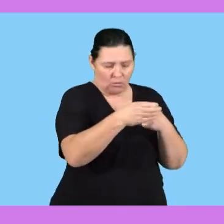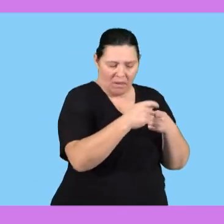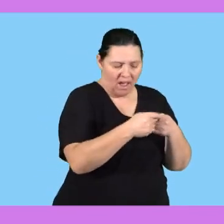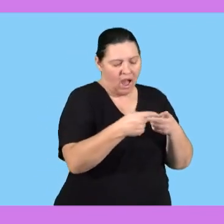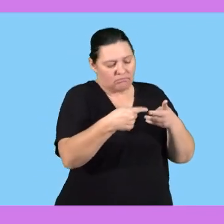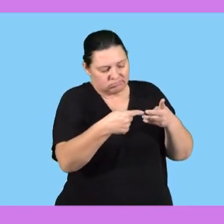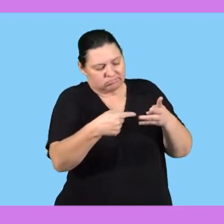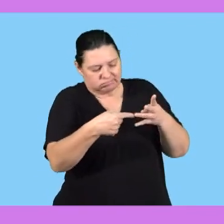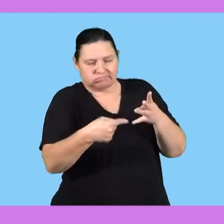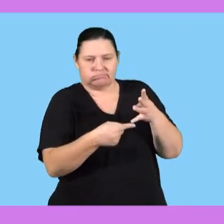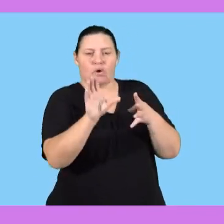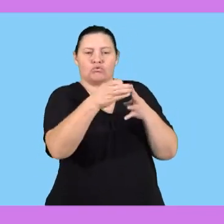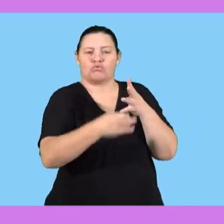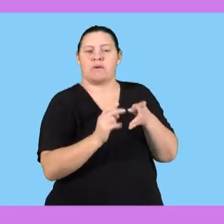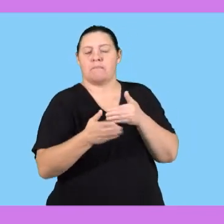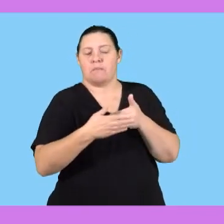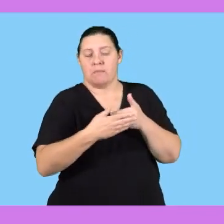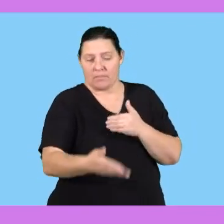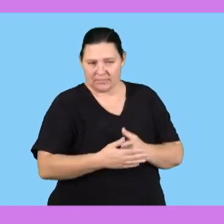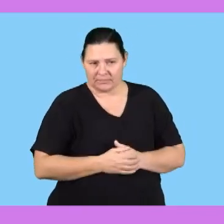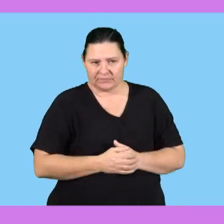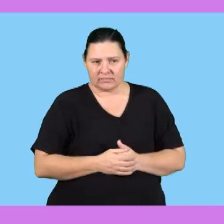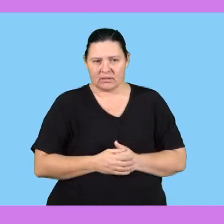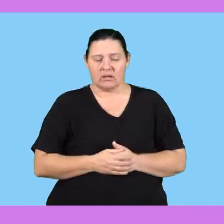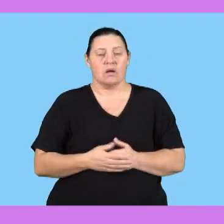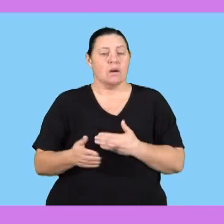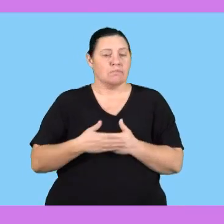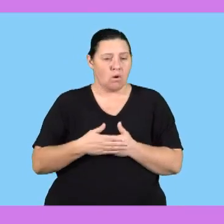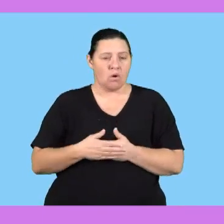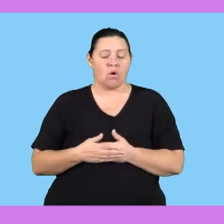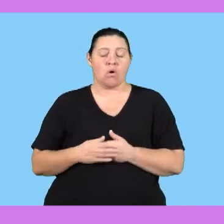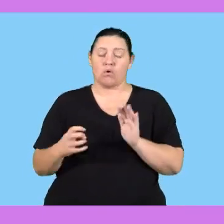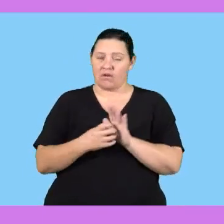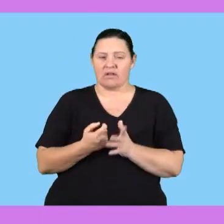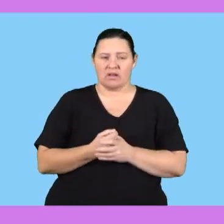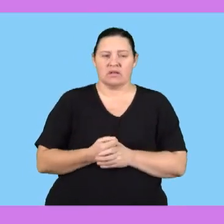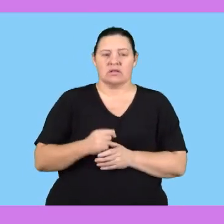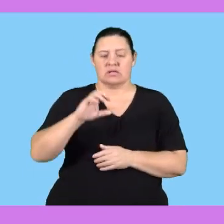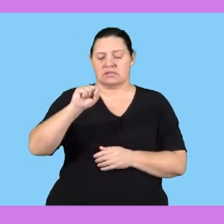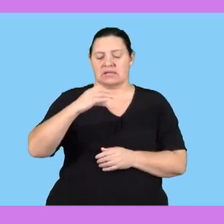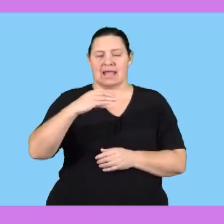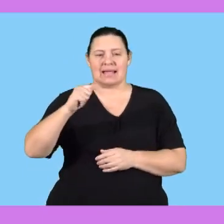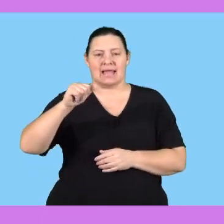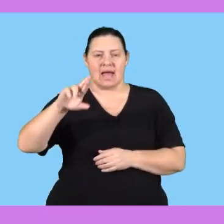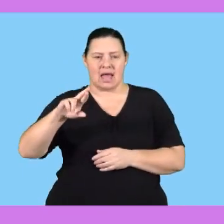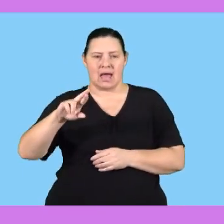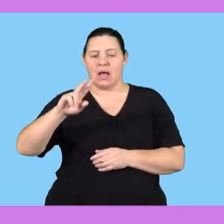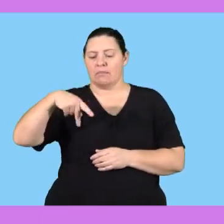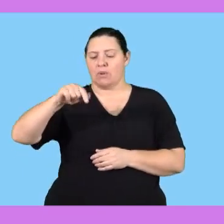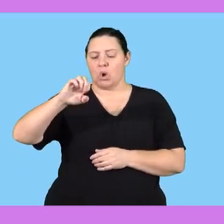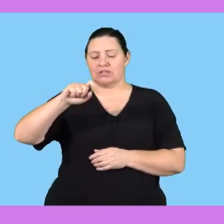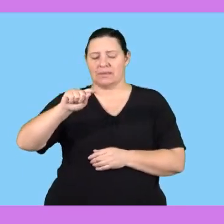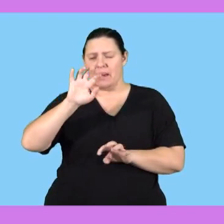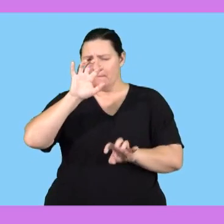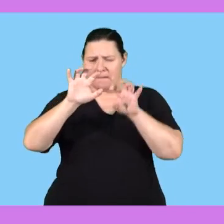category. Guys, I hope that is clear. Then what else do we have in terms of graphs is what we call a scatter plot.